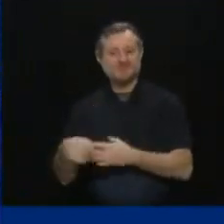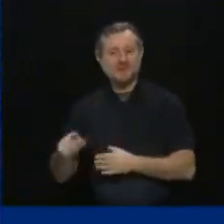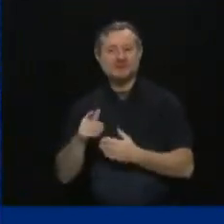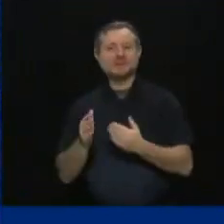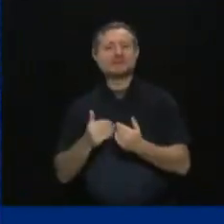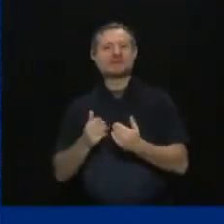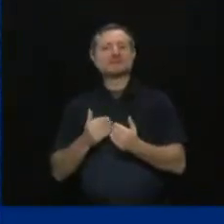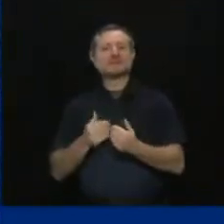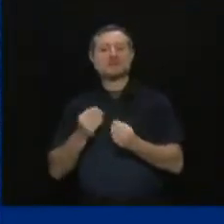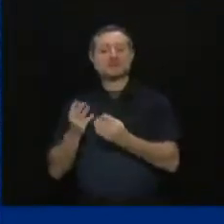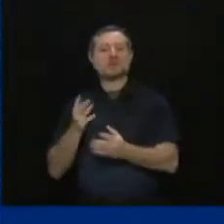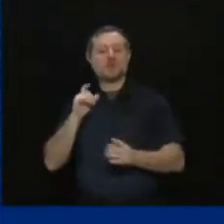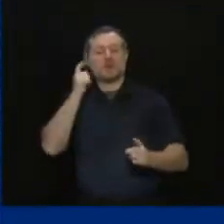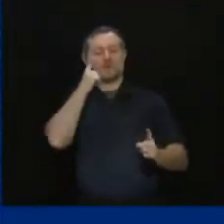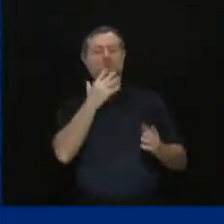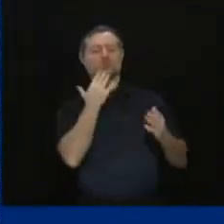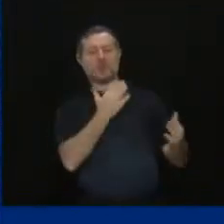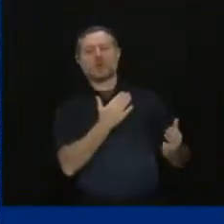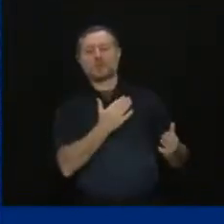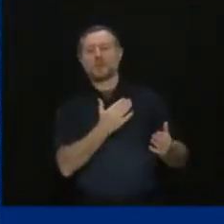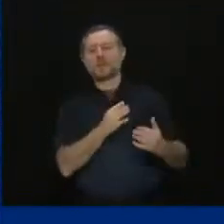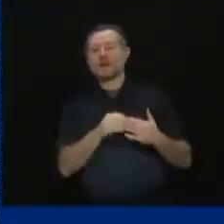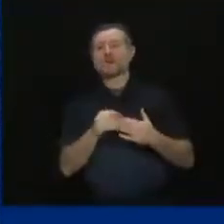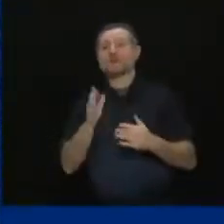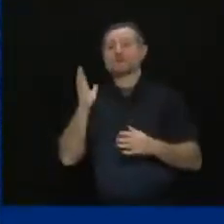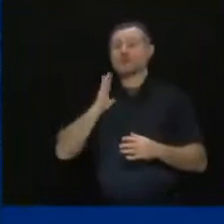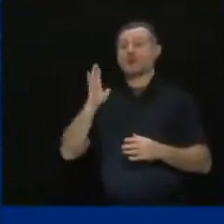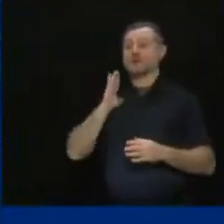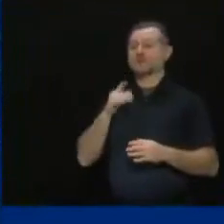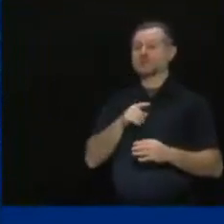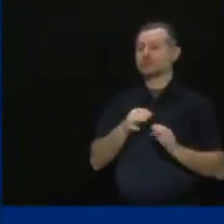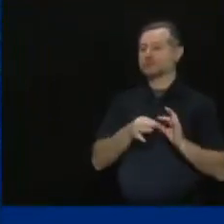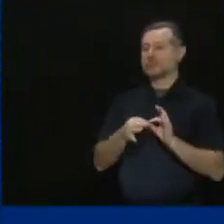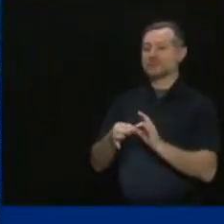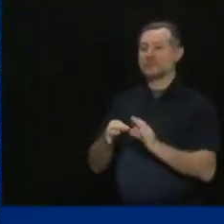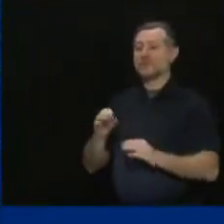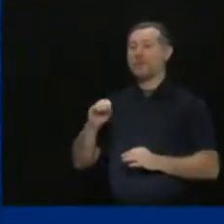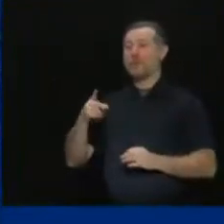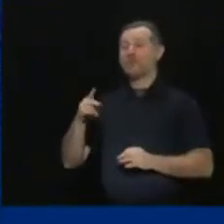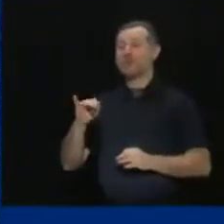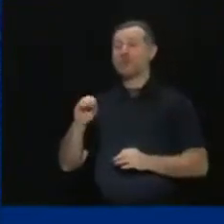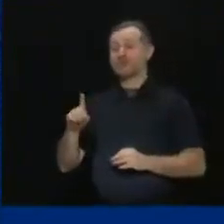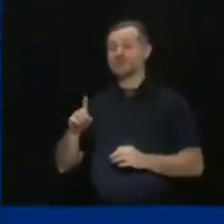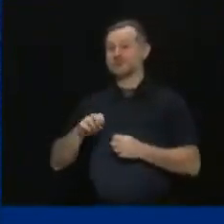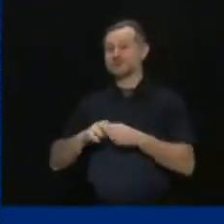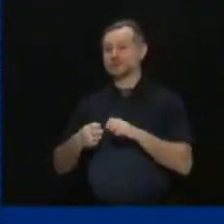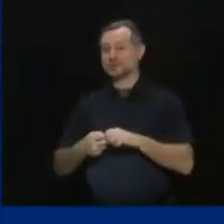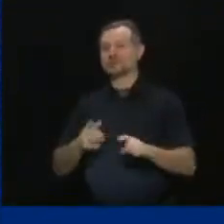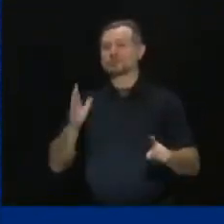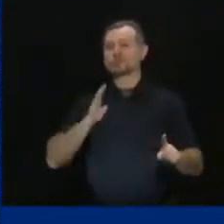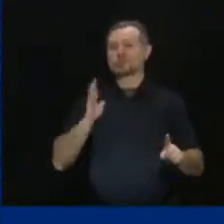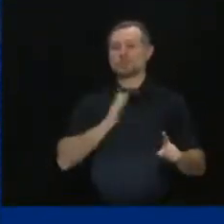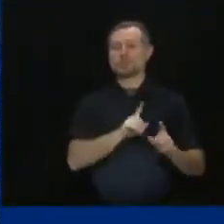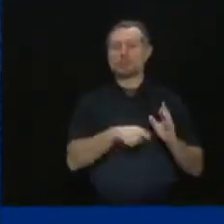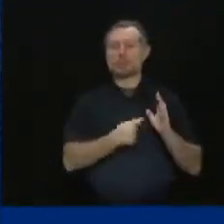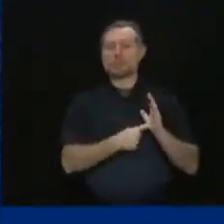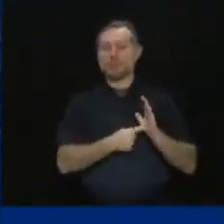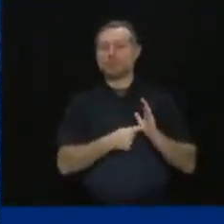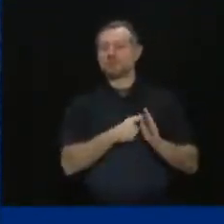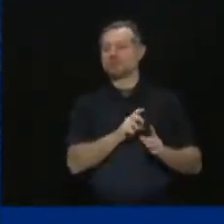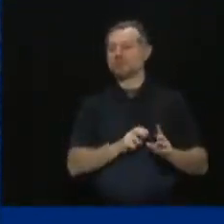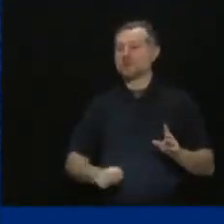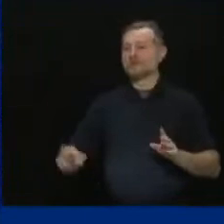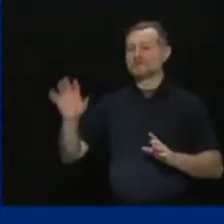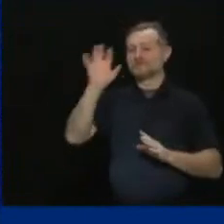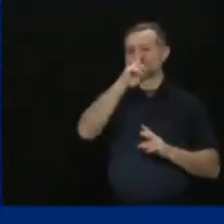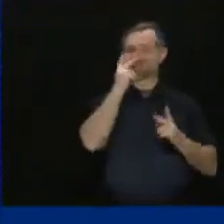on opioid issues. Thank you for your leadership on those task force that in your prior role, going around the state and listening to people and hearing what